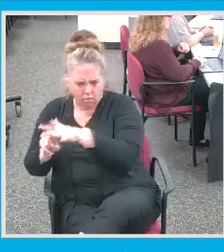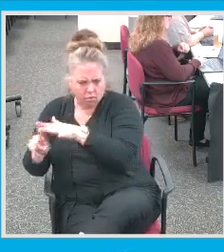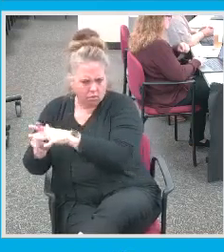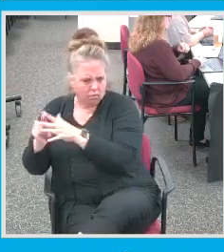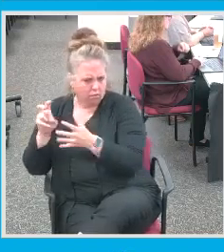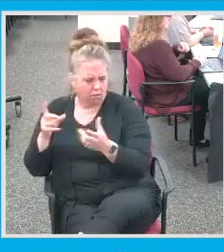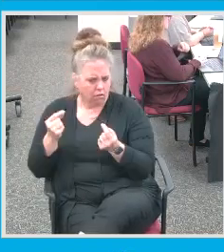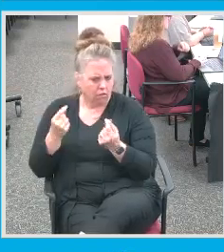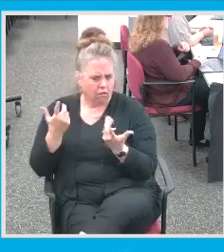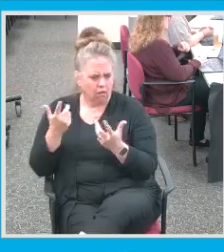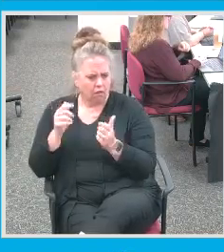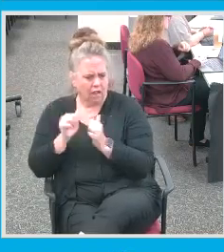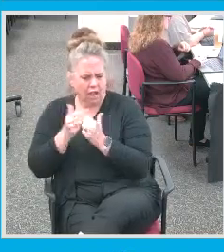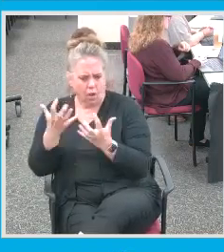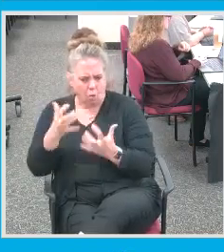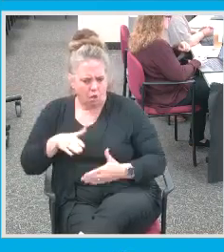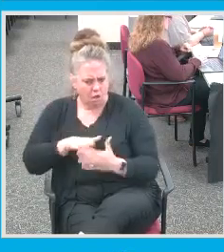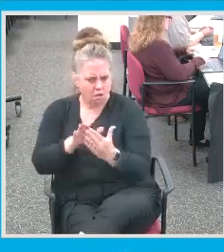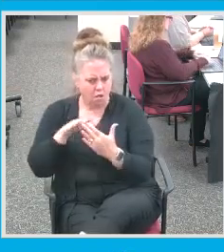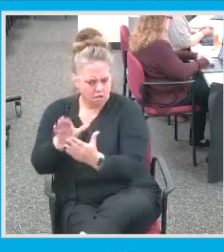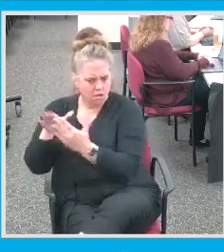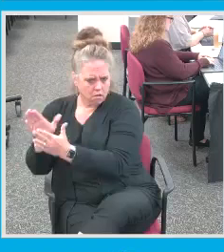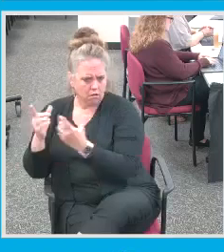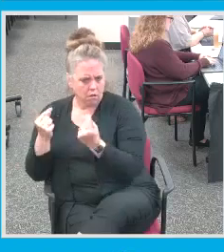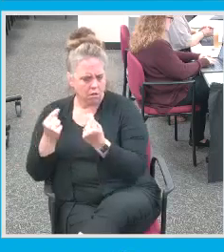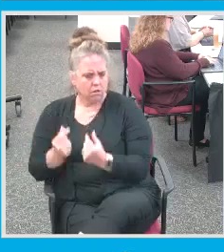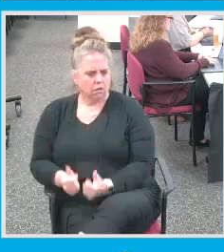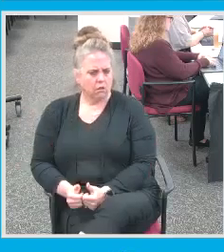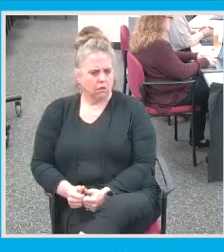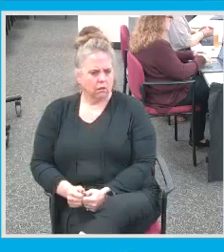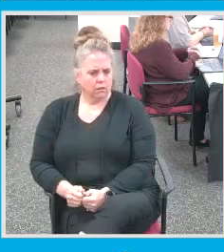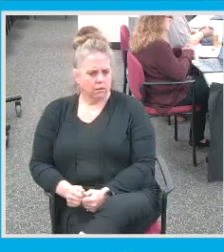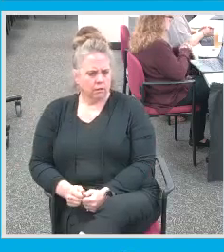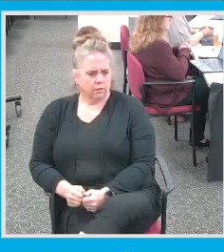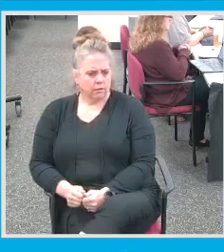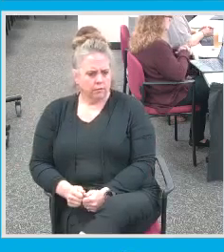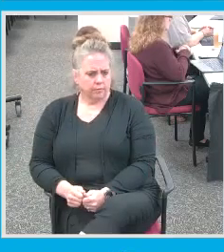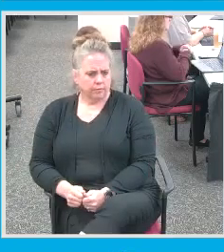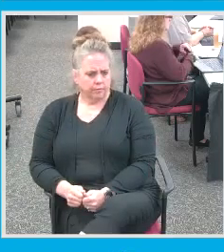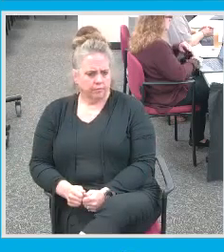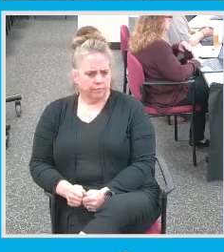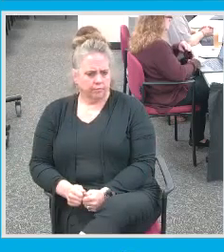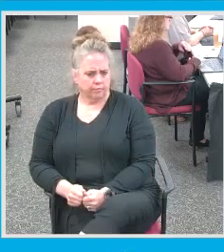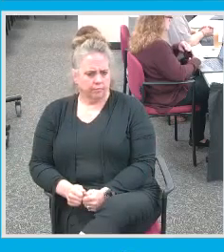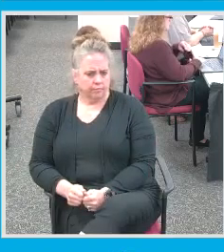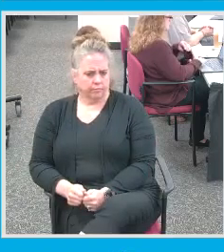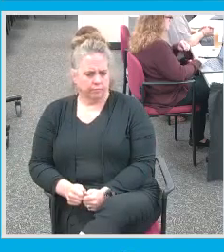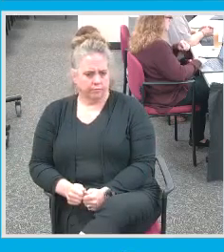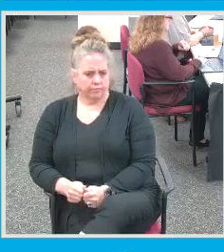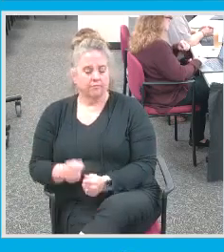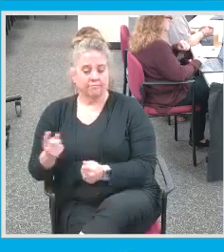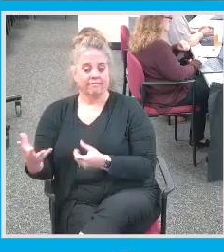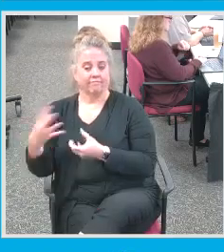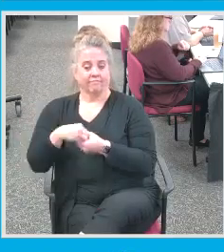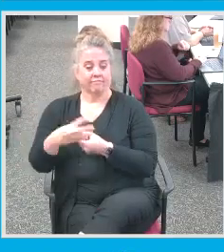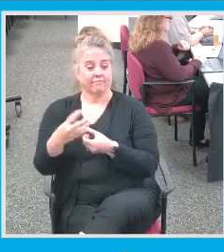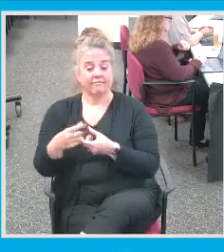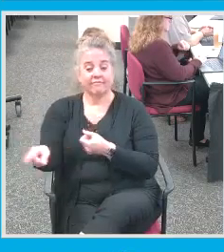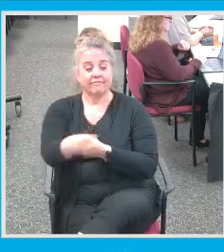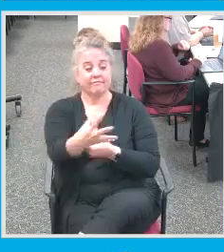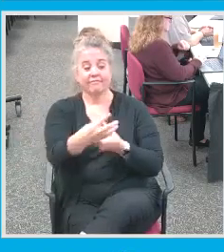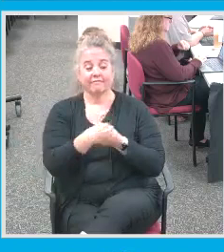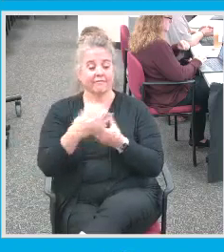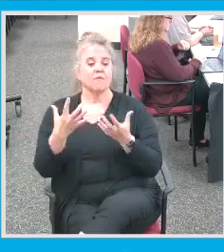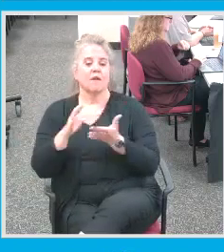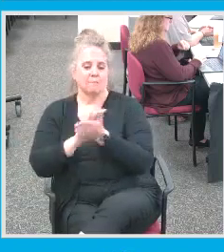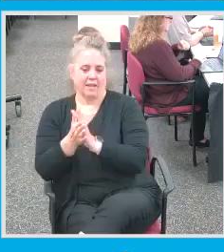addressing? And then kind of what they've really enjoyed about being on the Teen Action Board. So I did kind of present to them, what are some things that